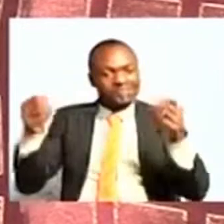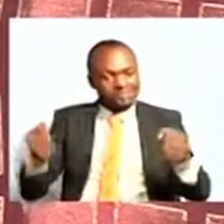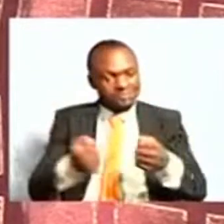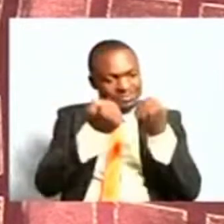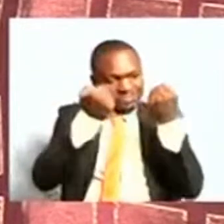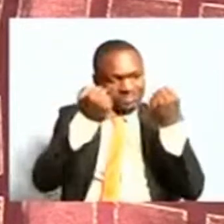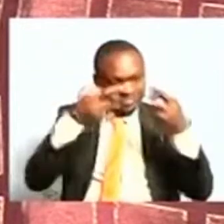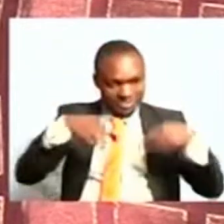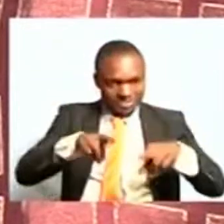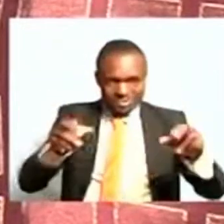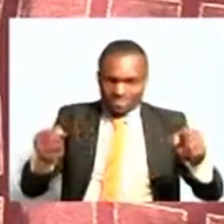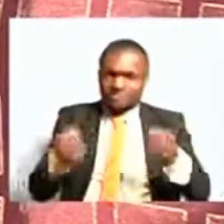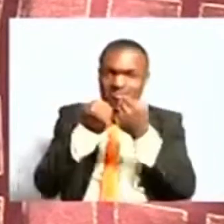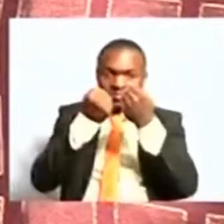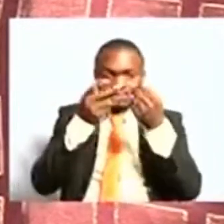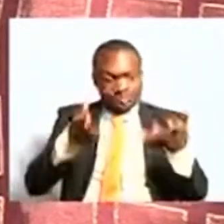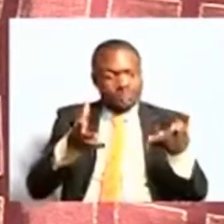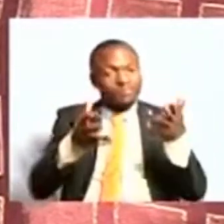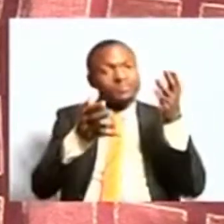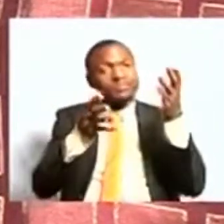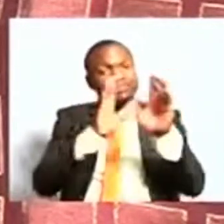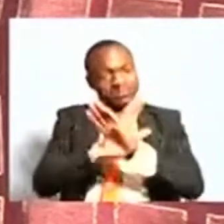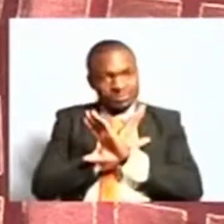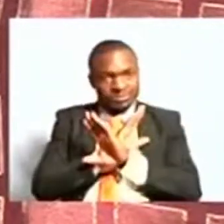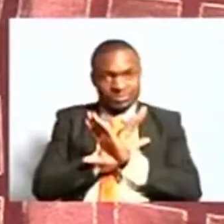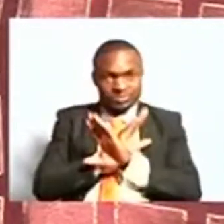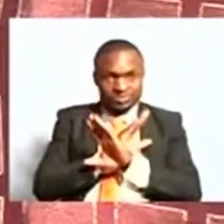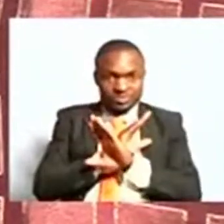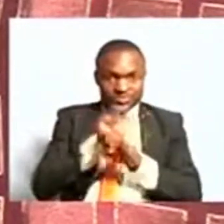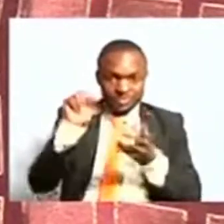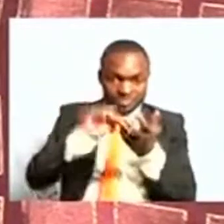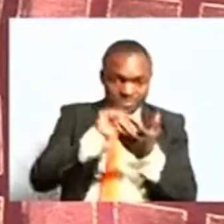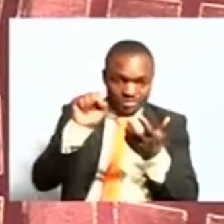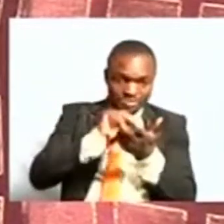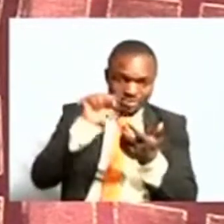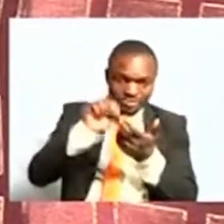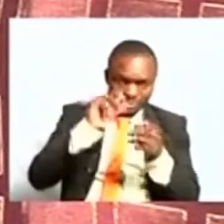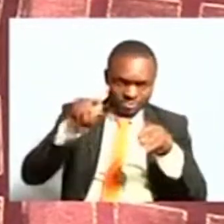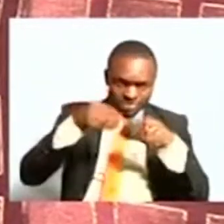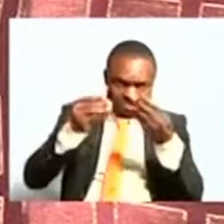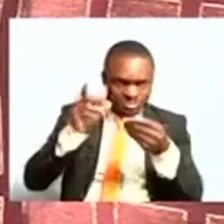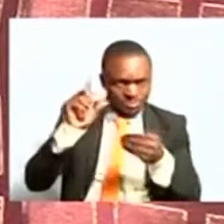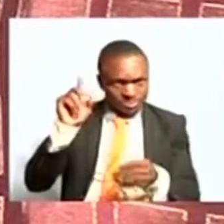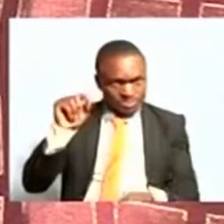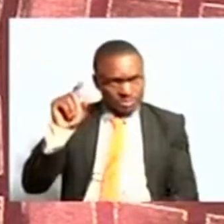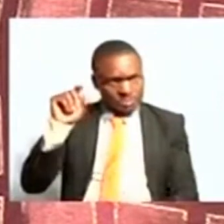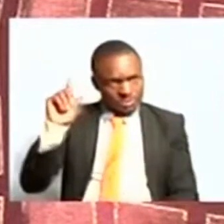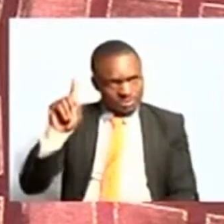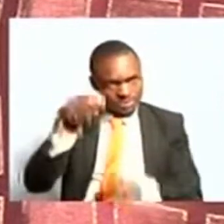many road traffic accidents in our country. So for the statistics I gave you for the year 2021,